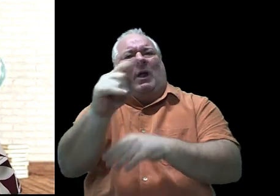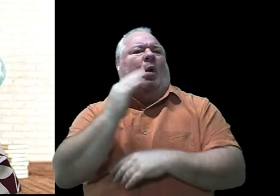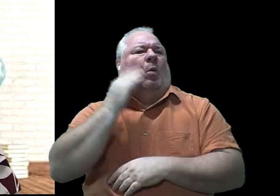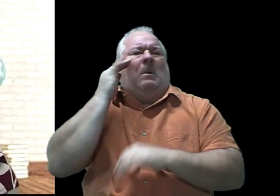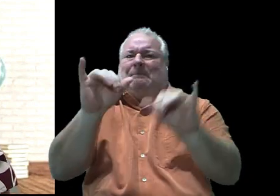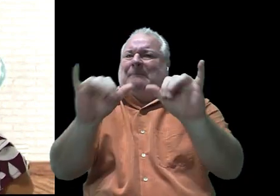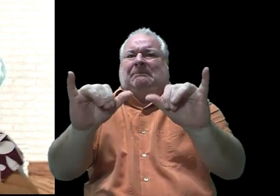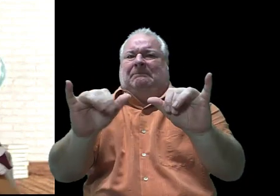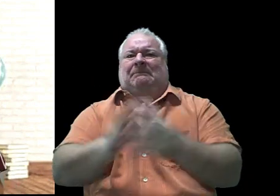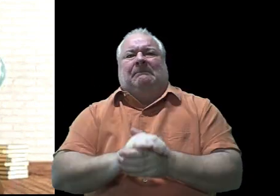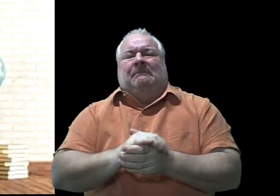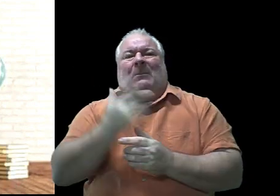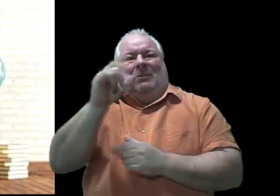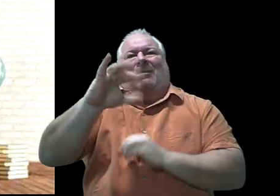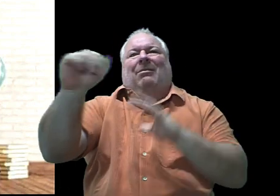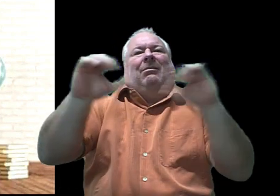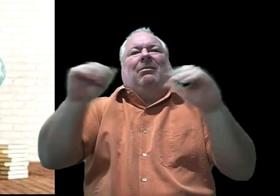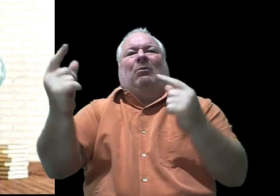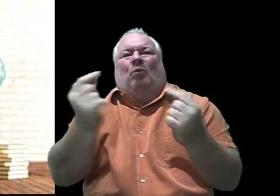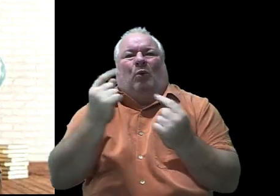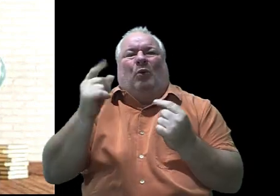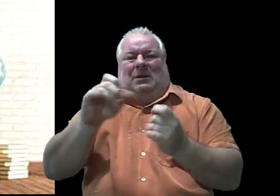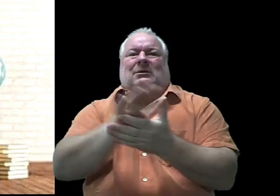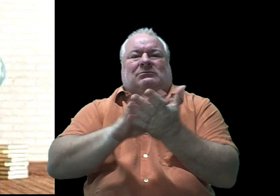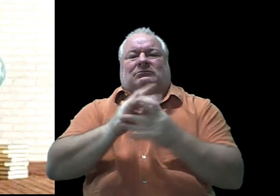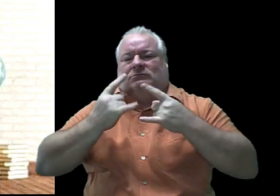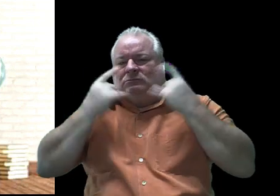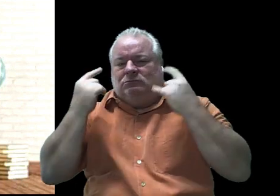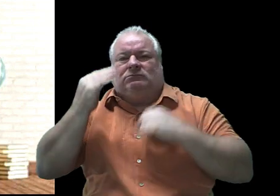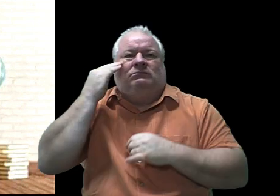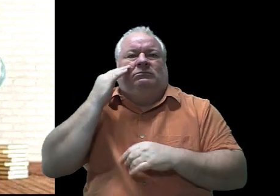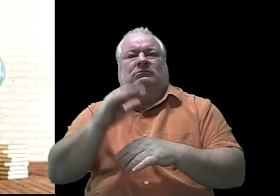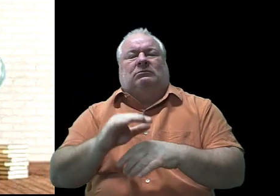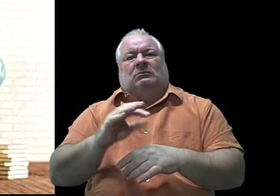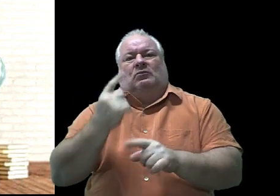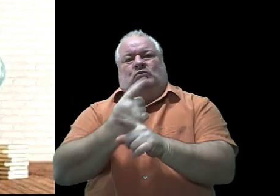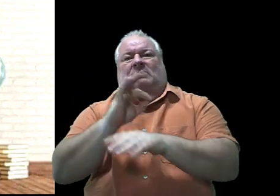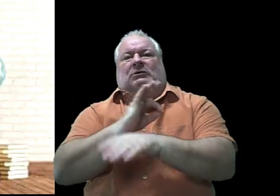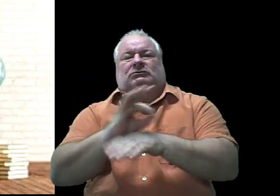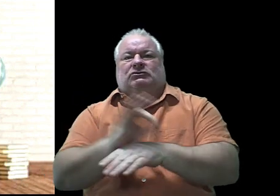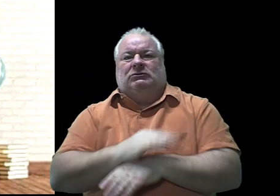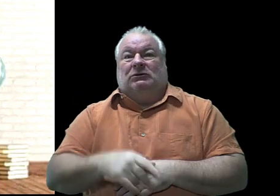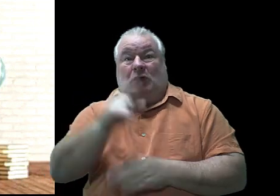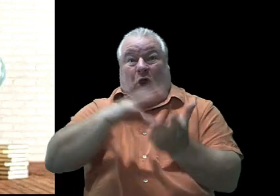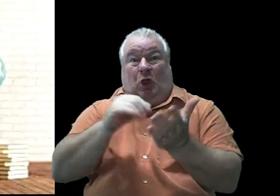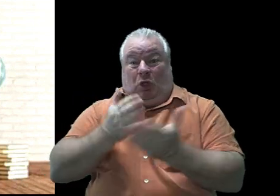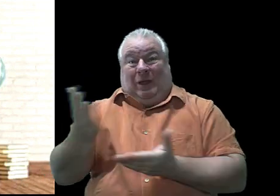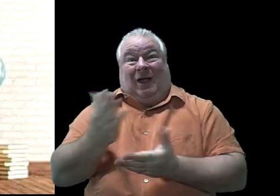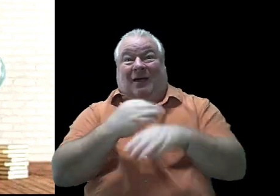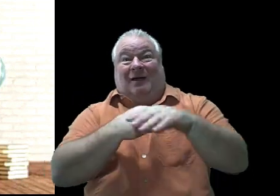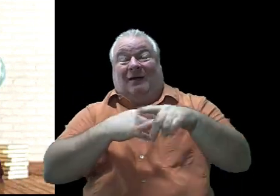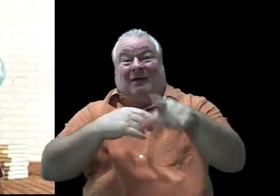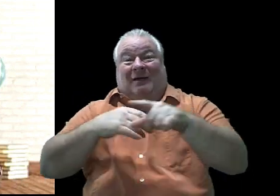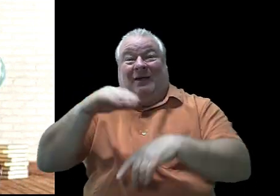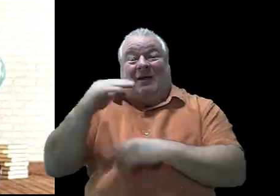are important in your life at home too. So what you learn here is not just for students that